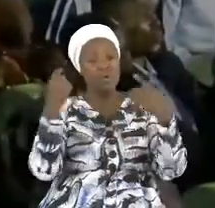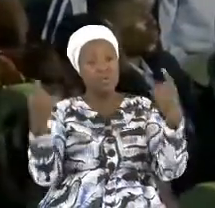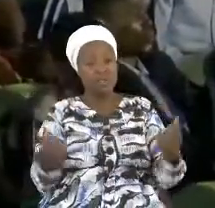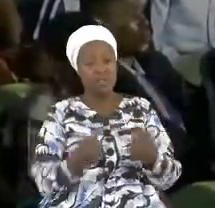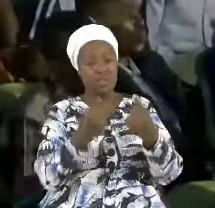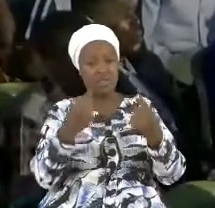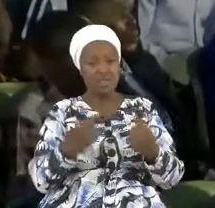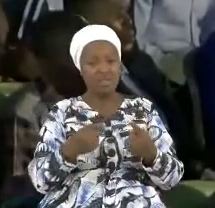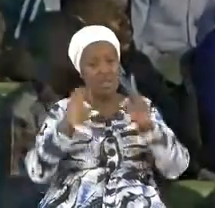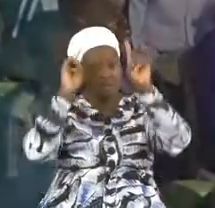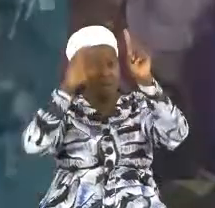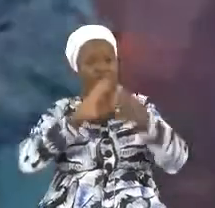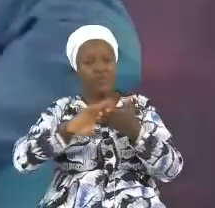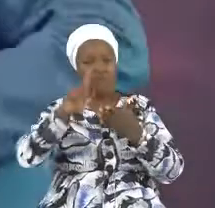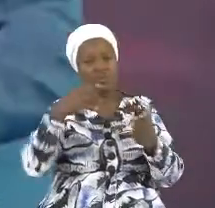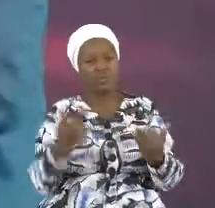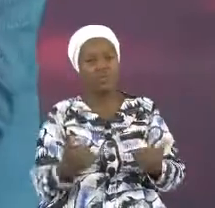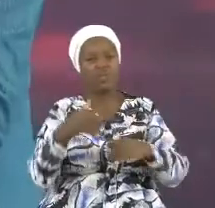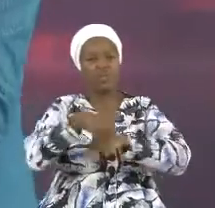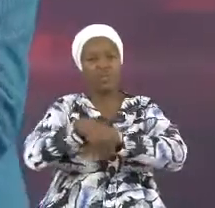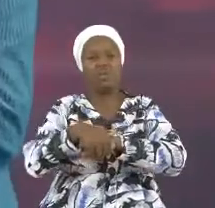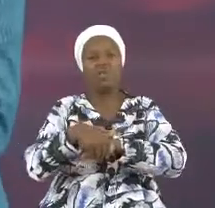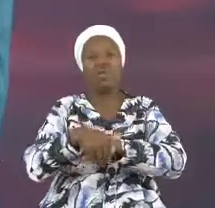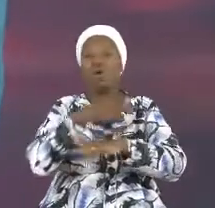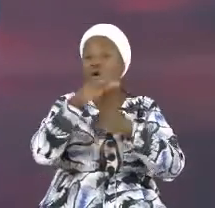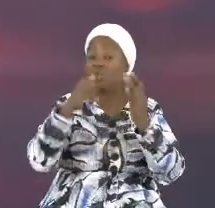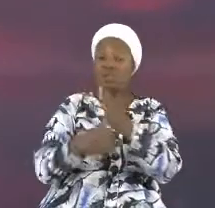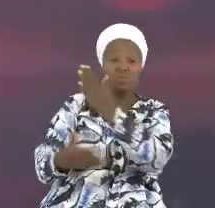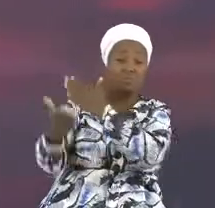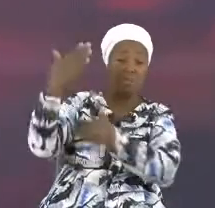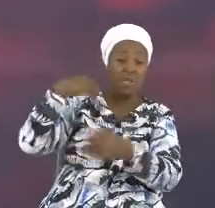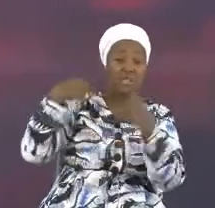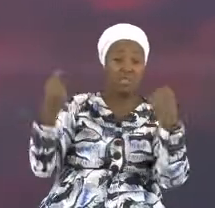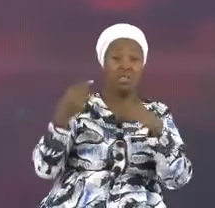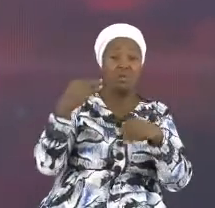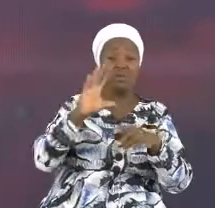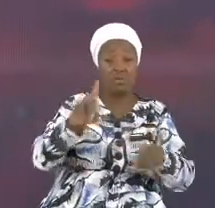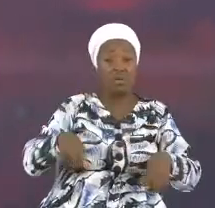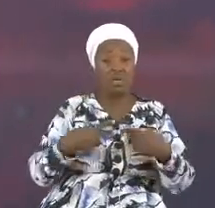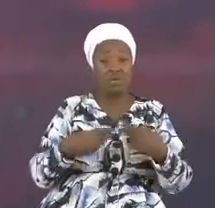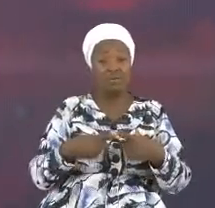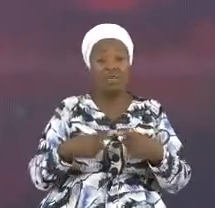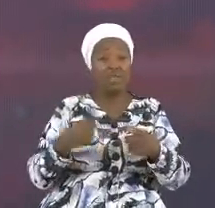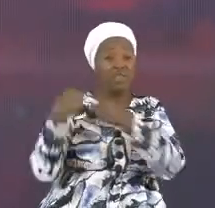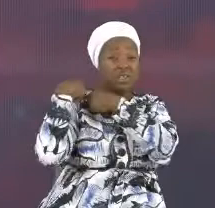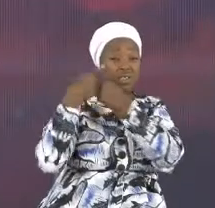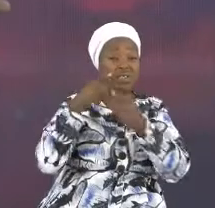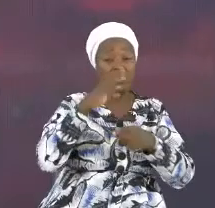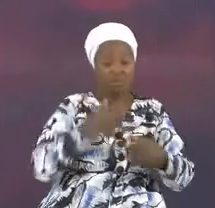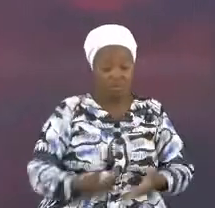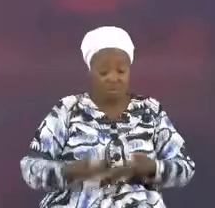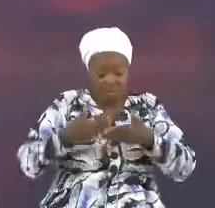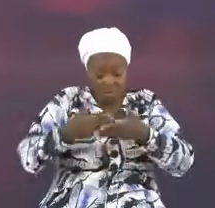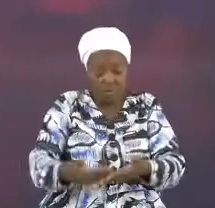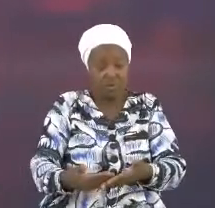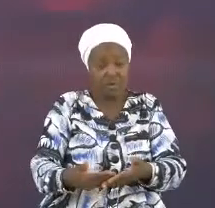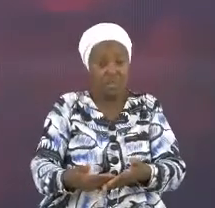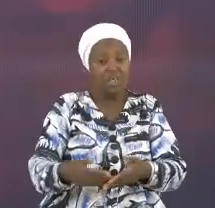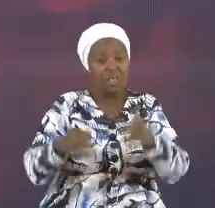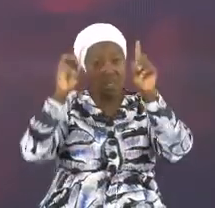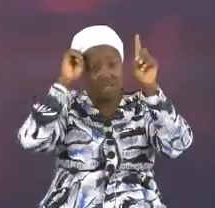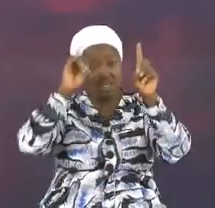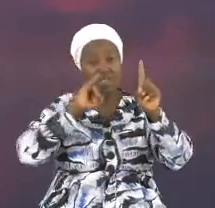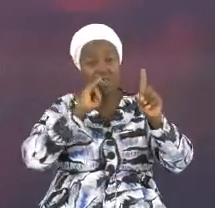sins of your life, since you were born until this time, he is faithful and just to forgive our